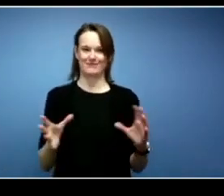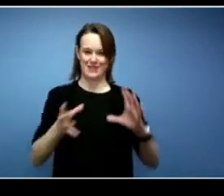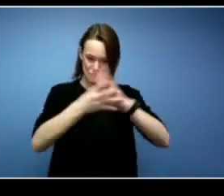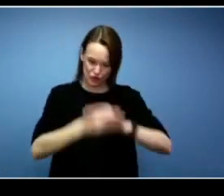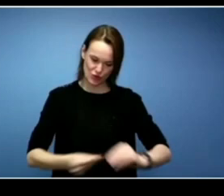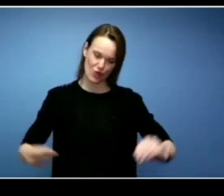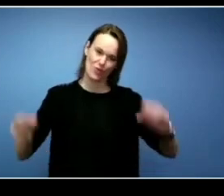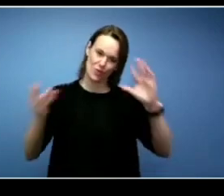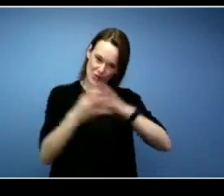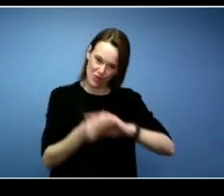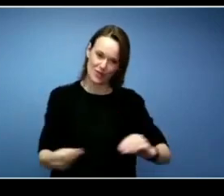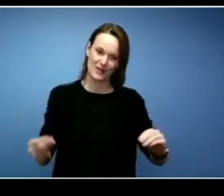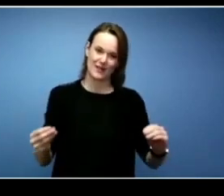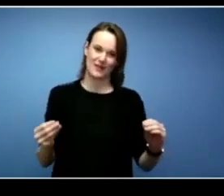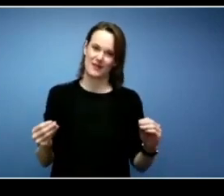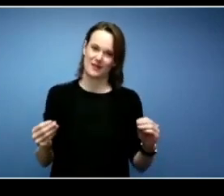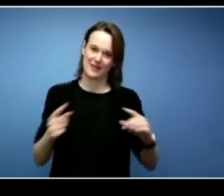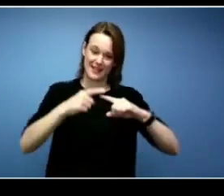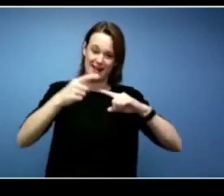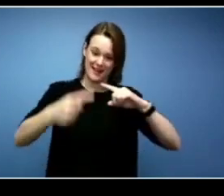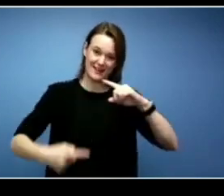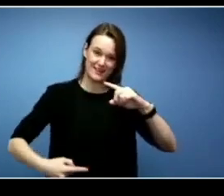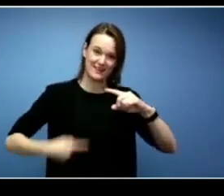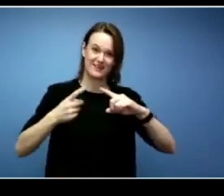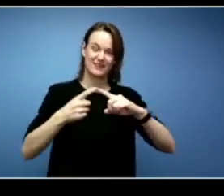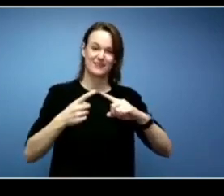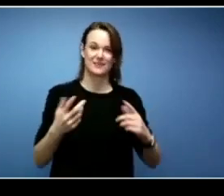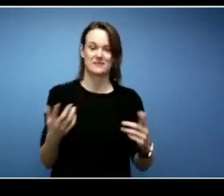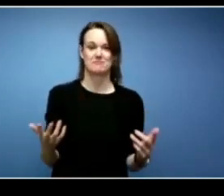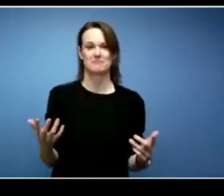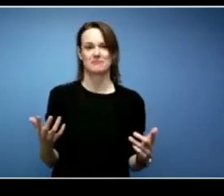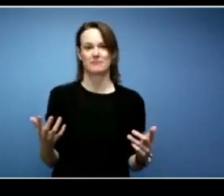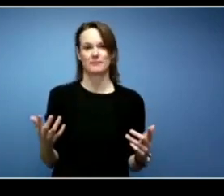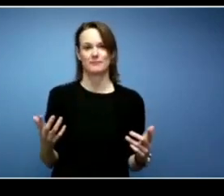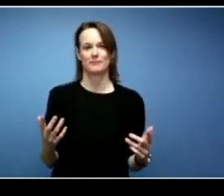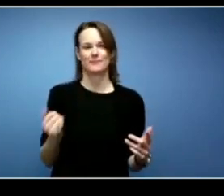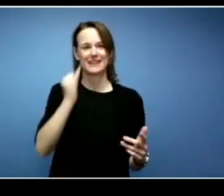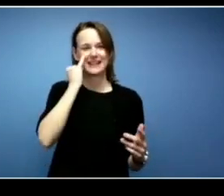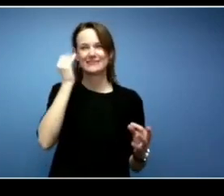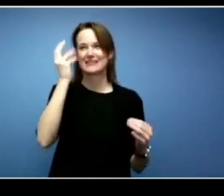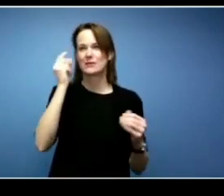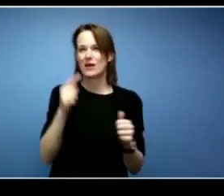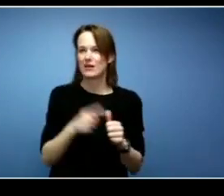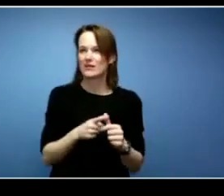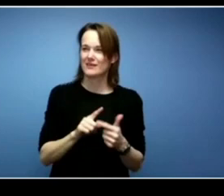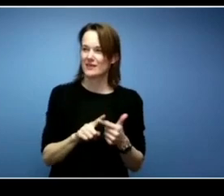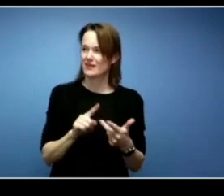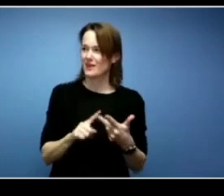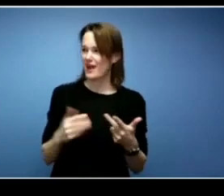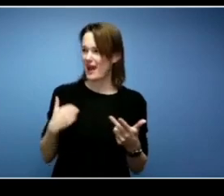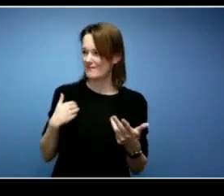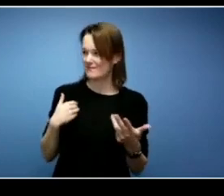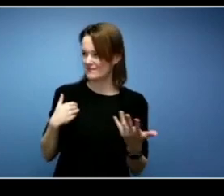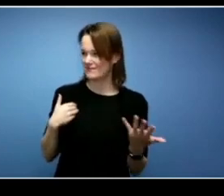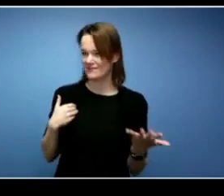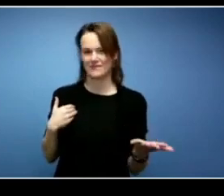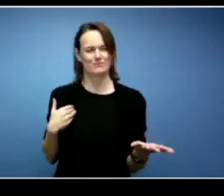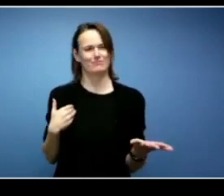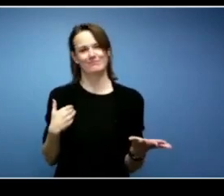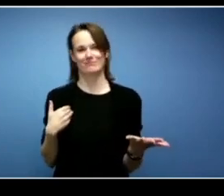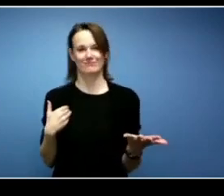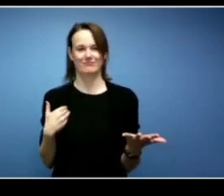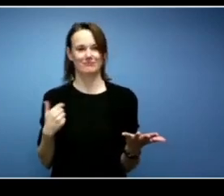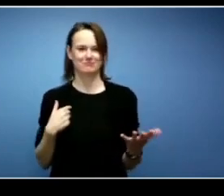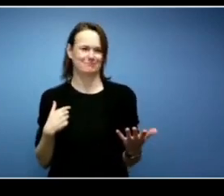circle. And with all those aspects, how could you be upset and how could you be down when